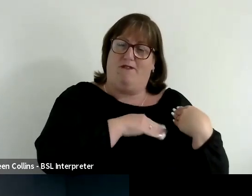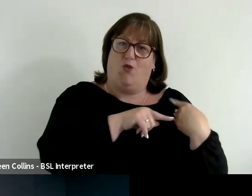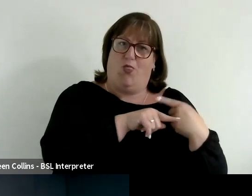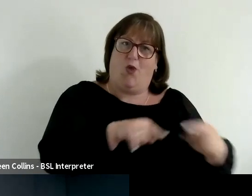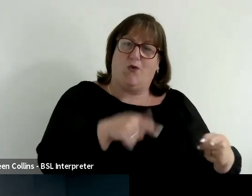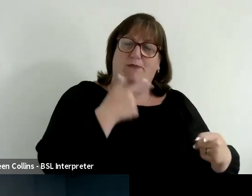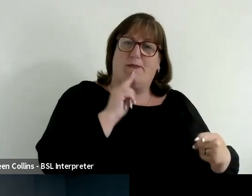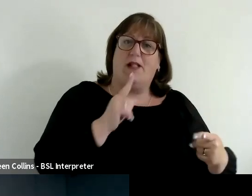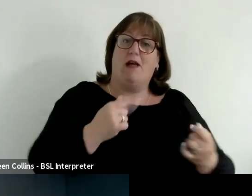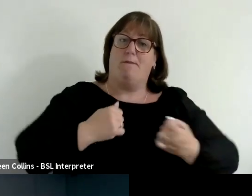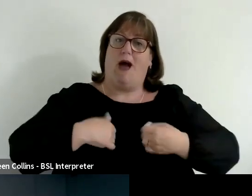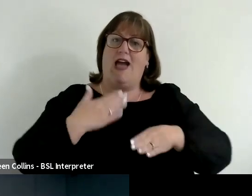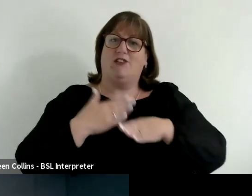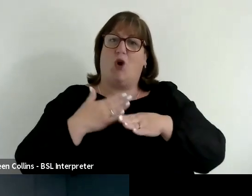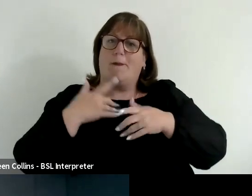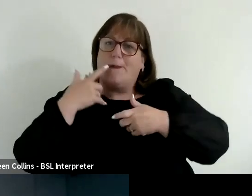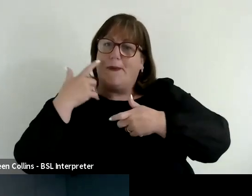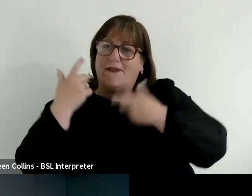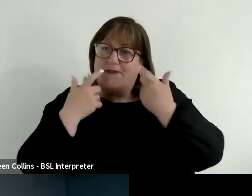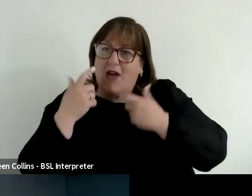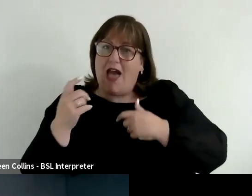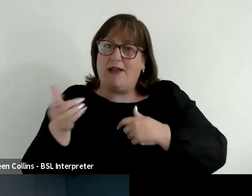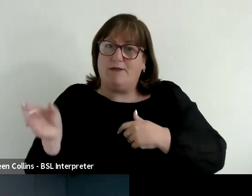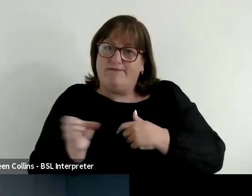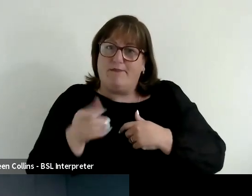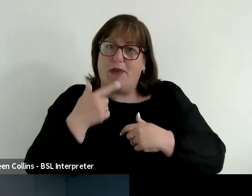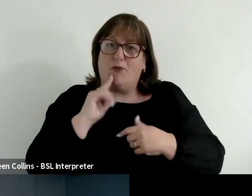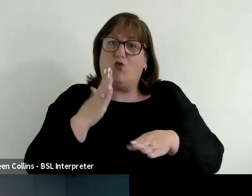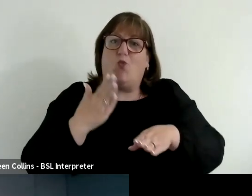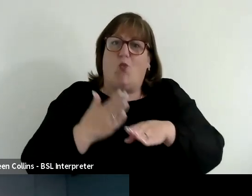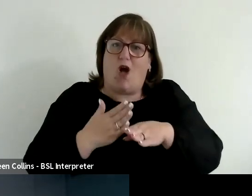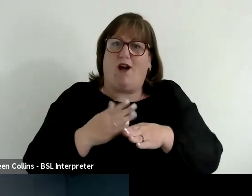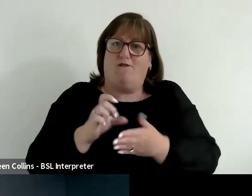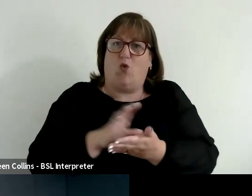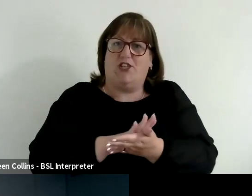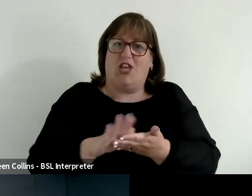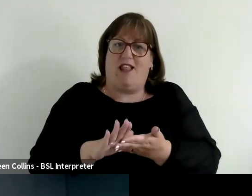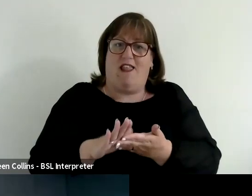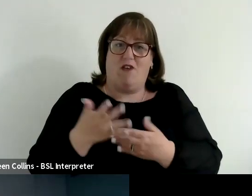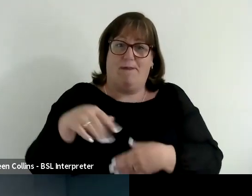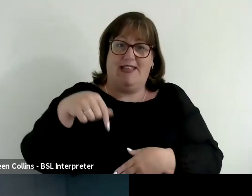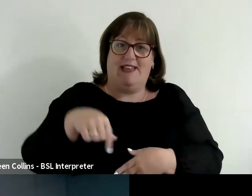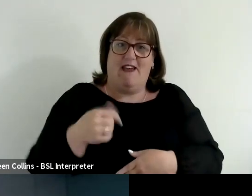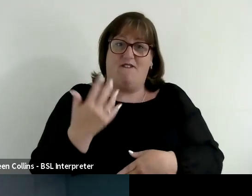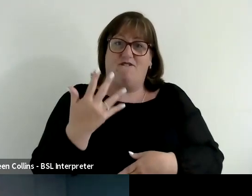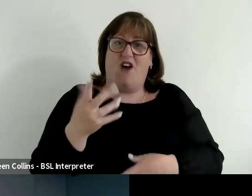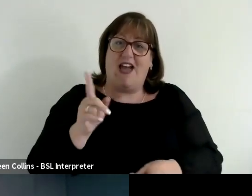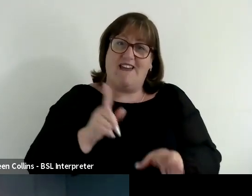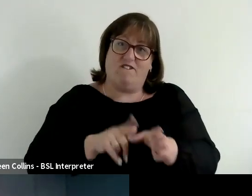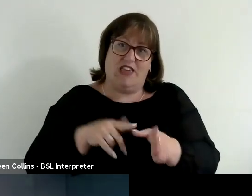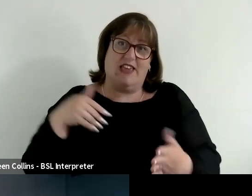people to work at the channel. I've been here for about 5 years, and the roles I recruit for